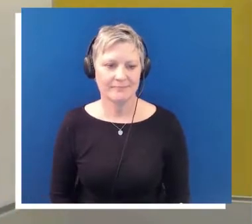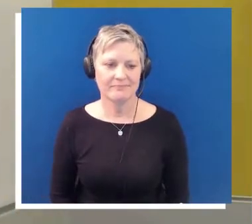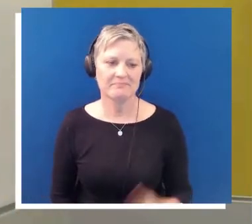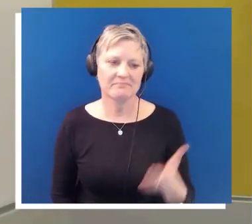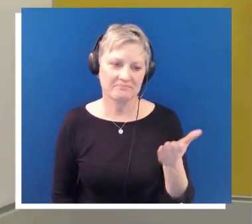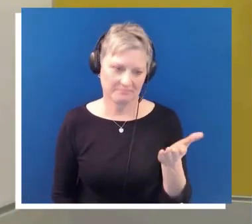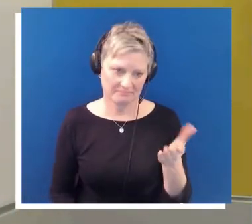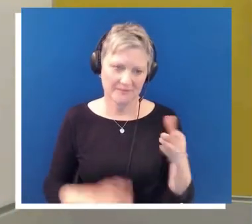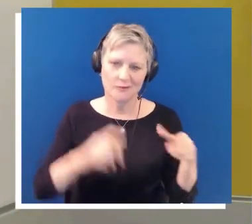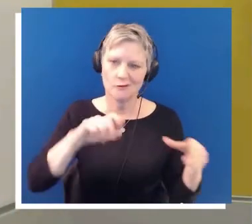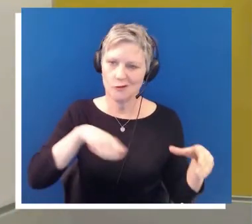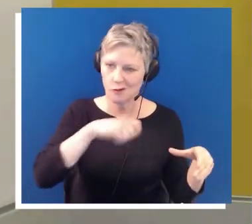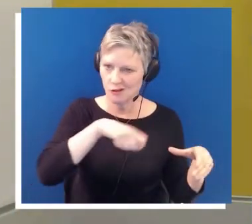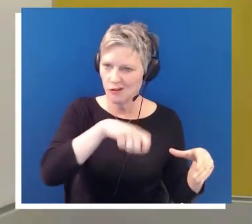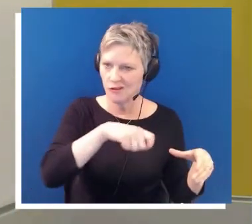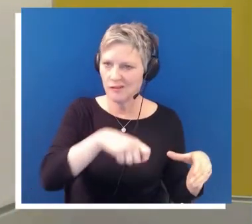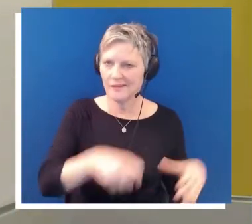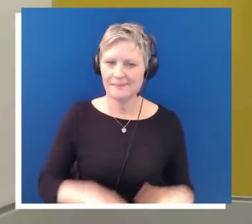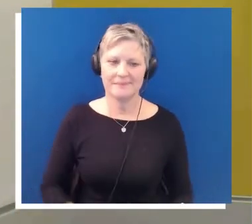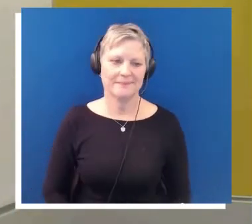Stir that around.